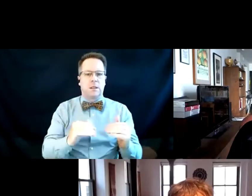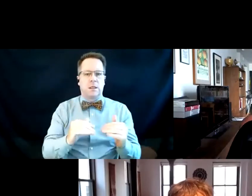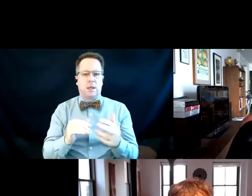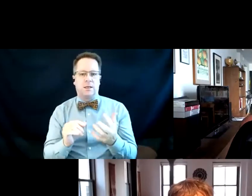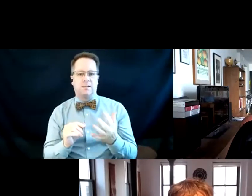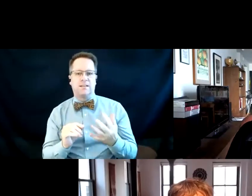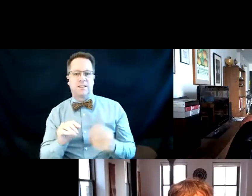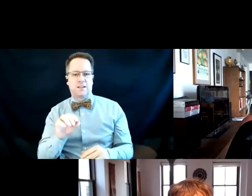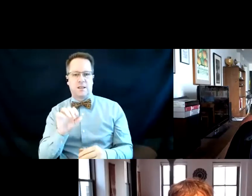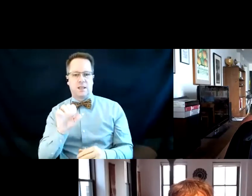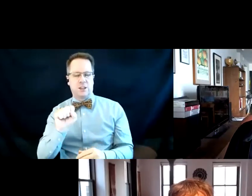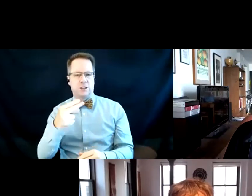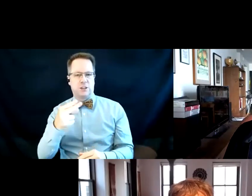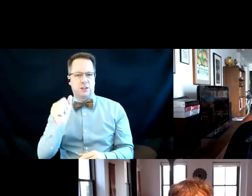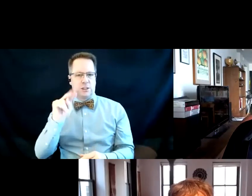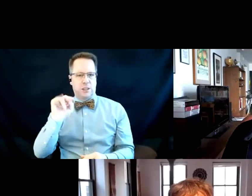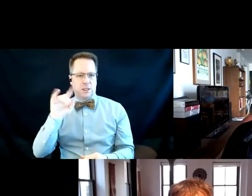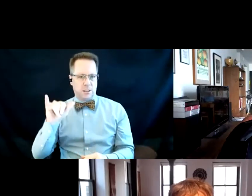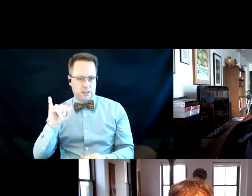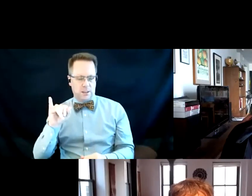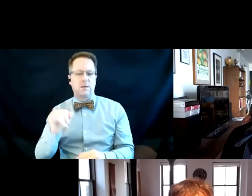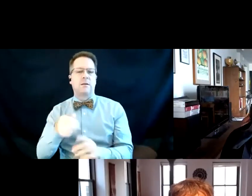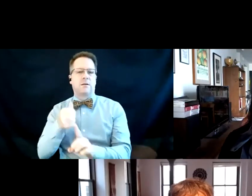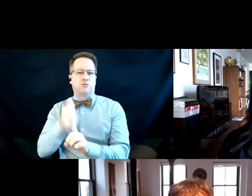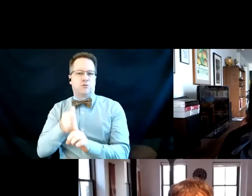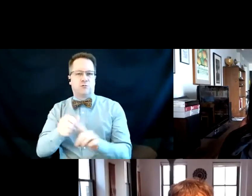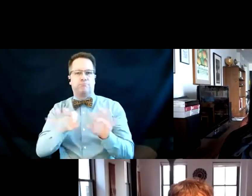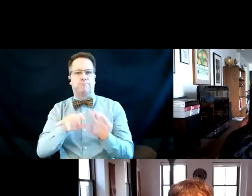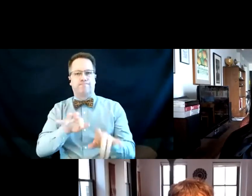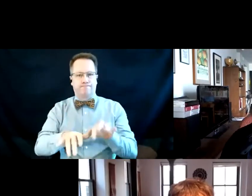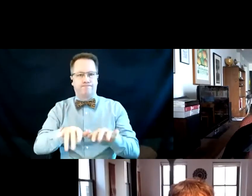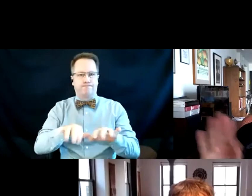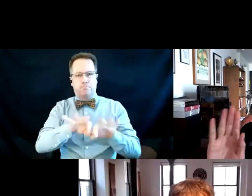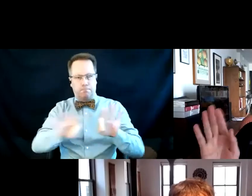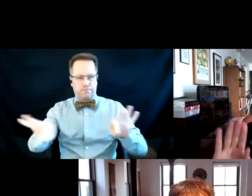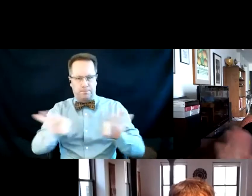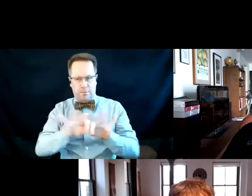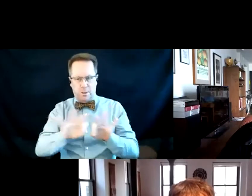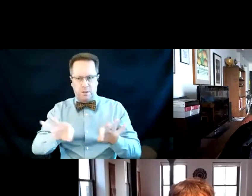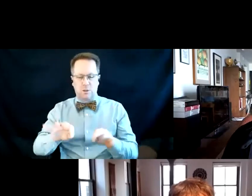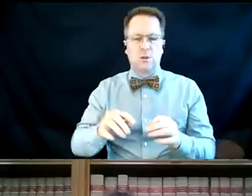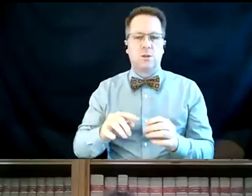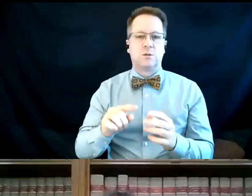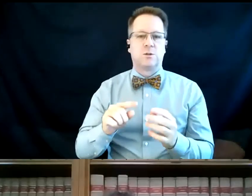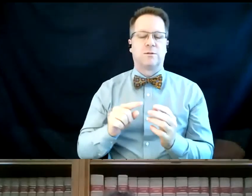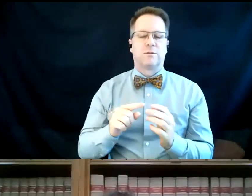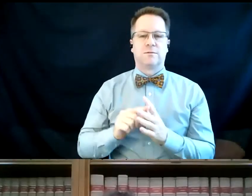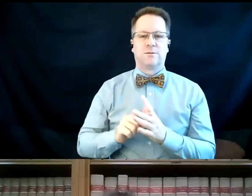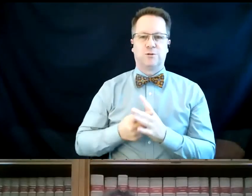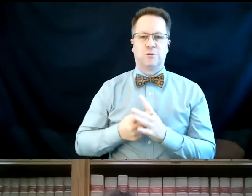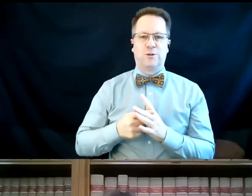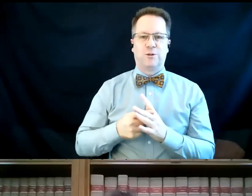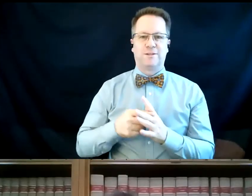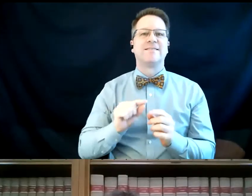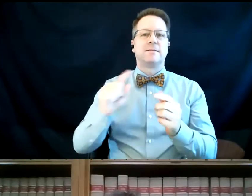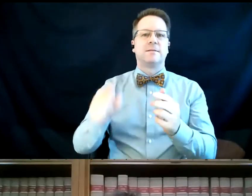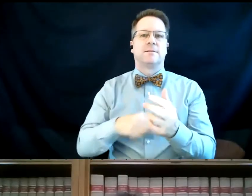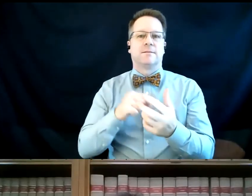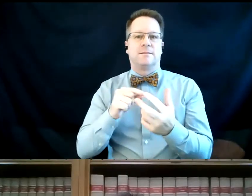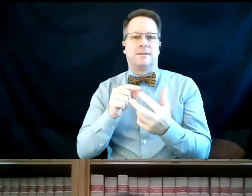also available. So we will start with David. So bye, Louise and Dale. We will see you